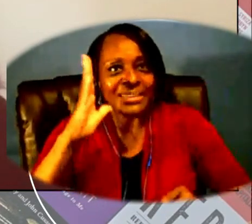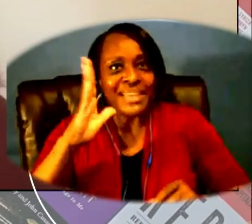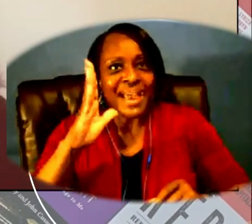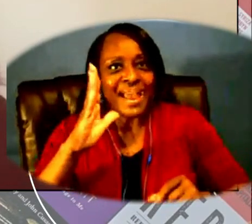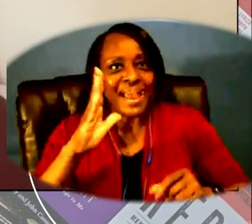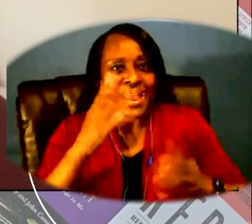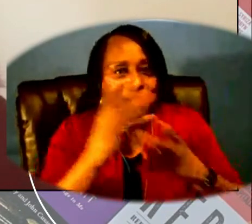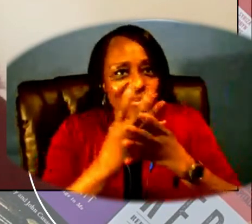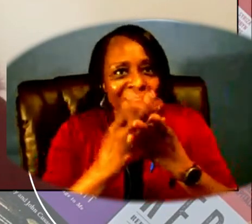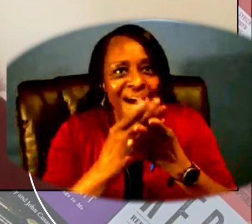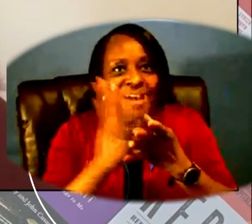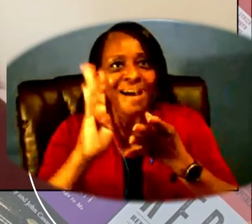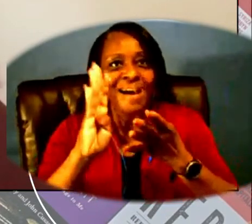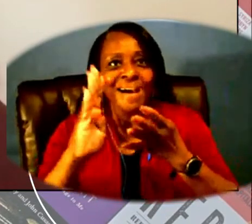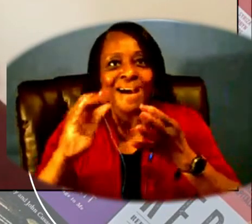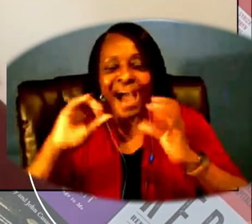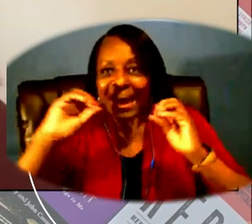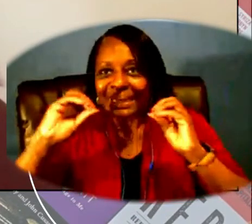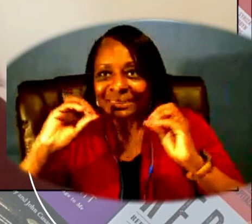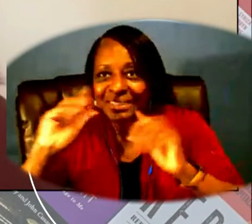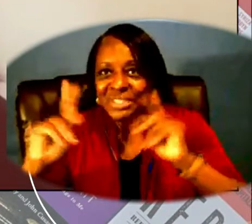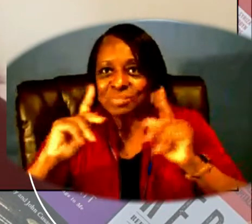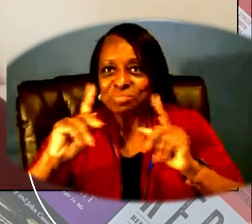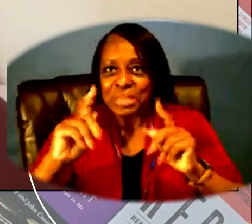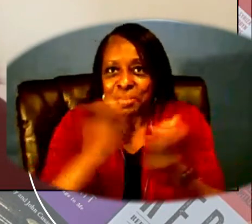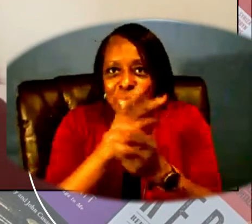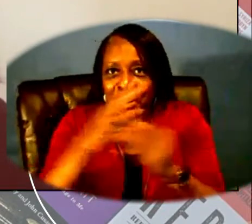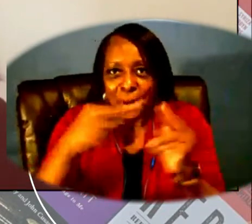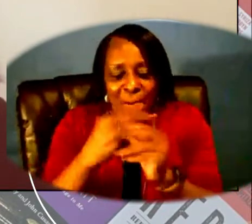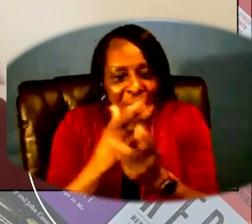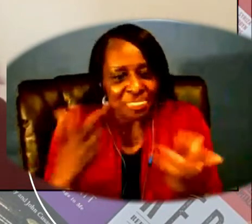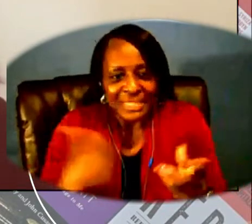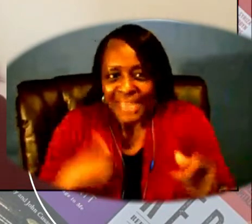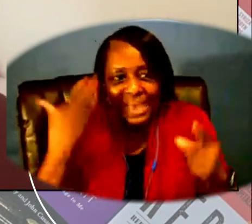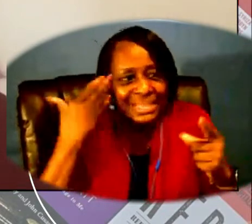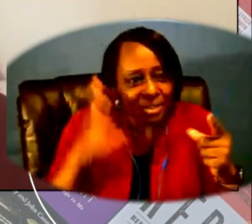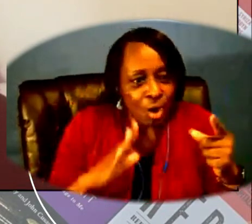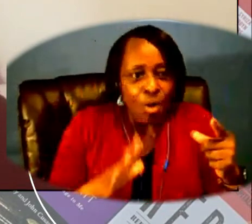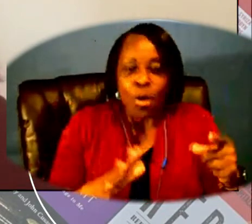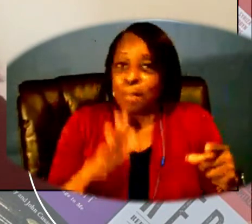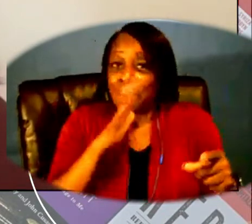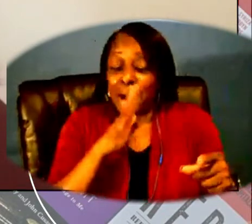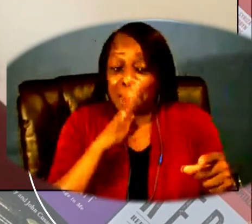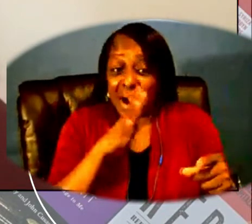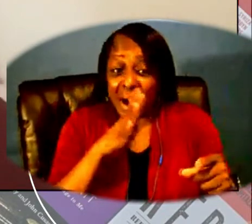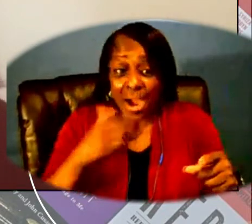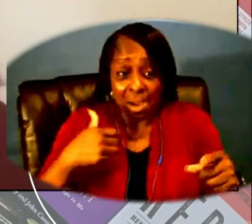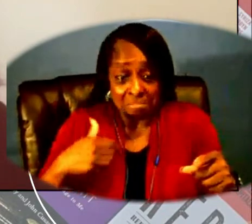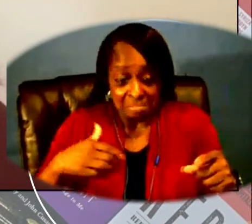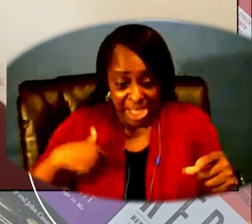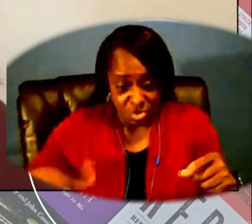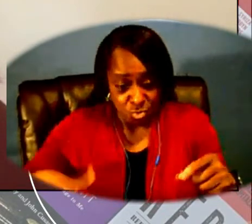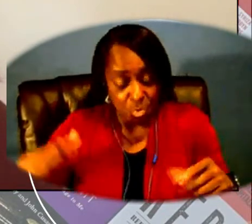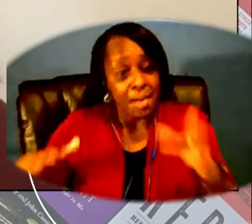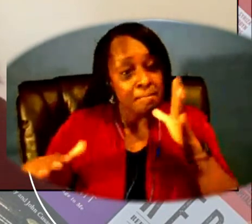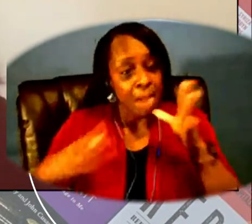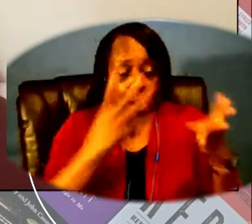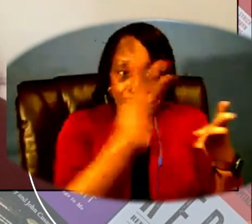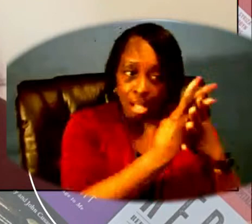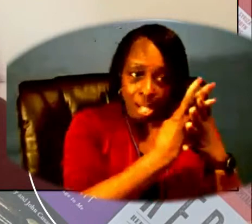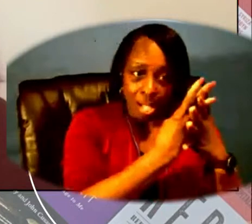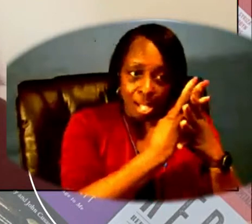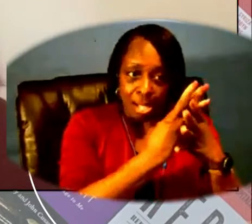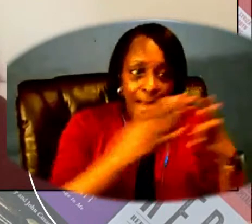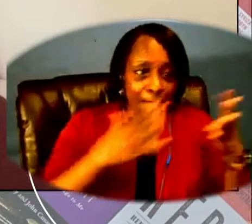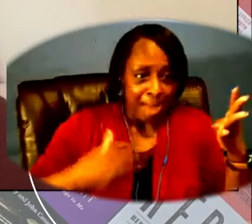and educate someone else on the things I didn't know. My mother was incarcerated my whole life, and I was her only champion in a